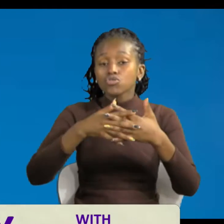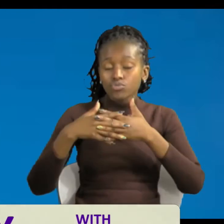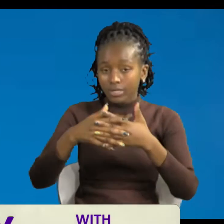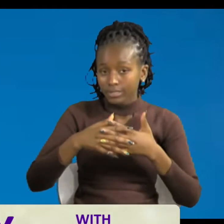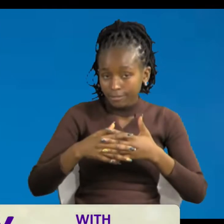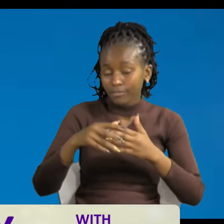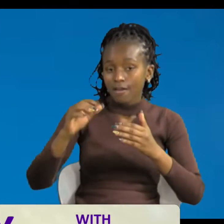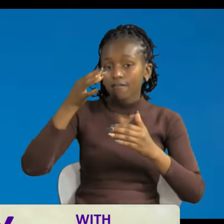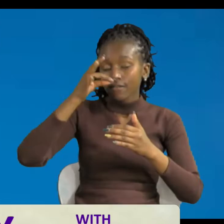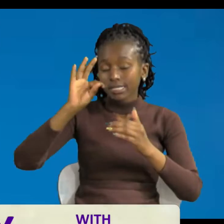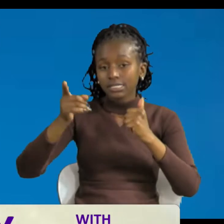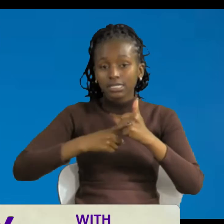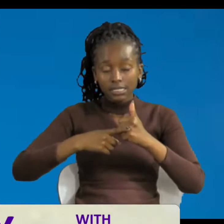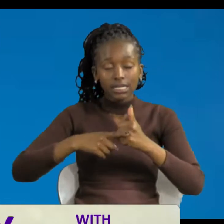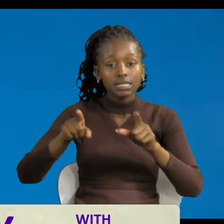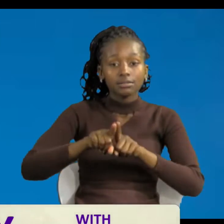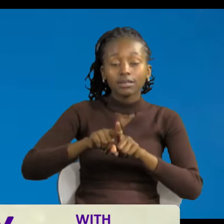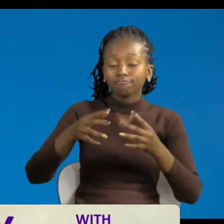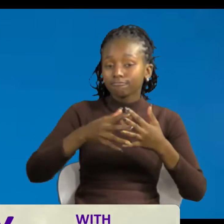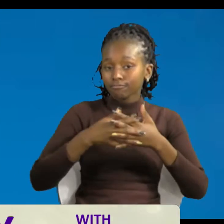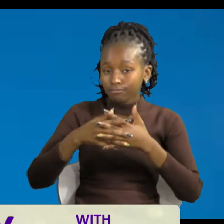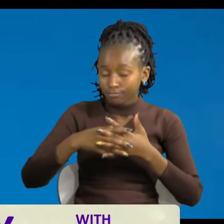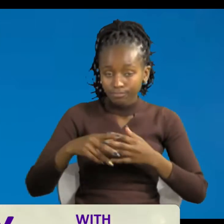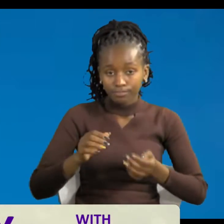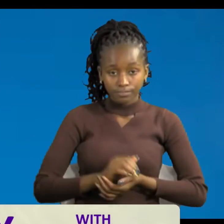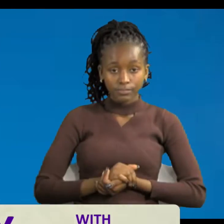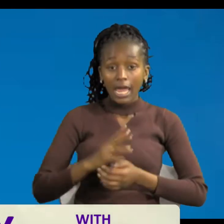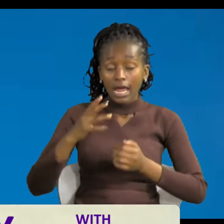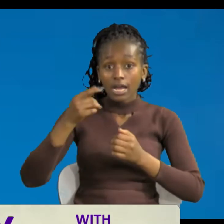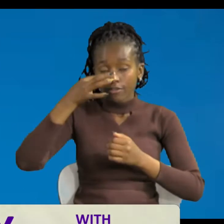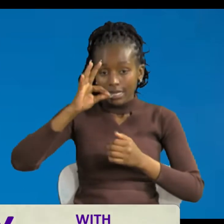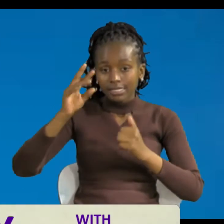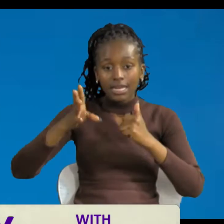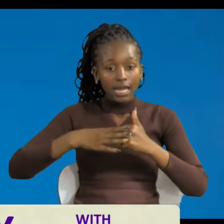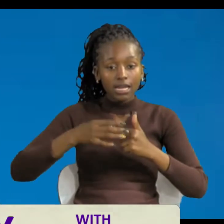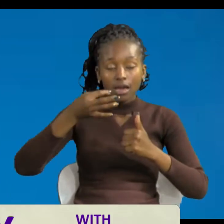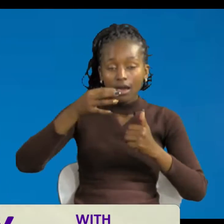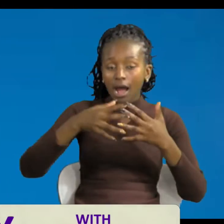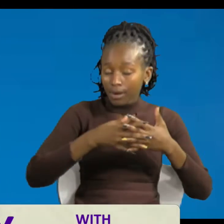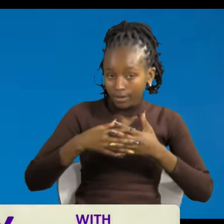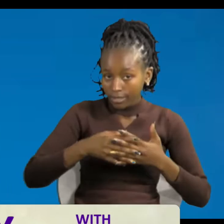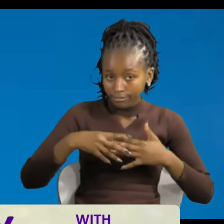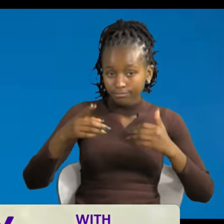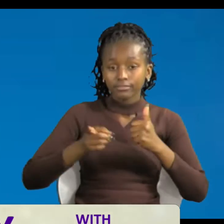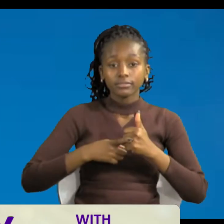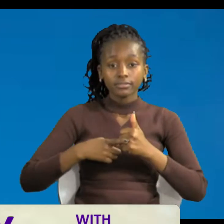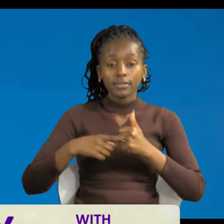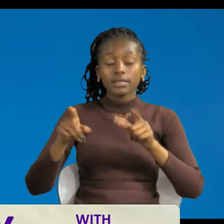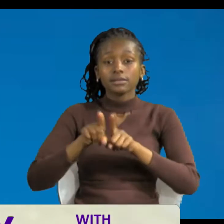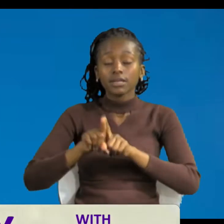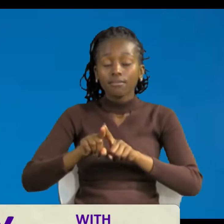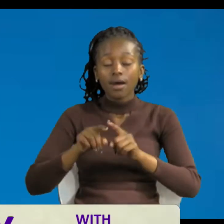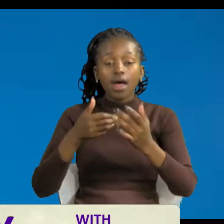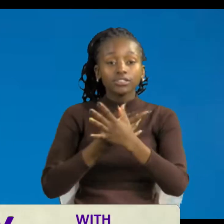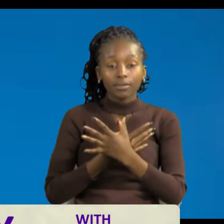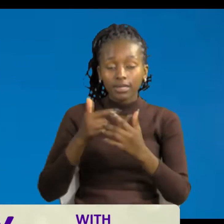United States 6 points. Group F has Germany and Mexico, number 1, number 2 respectively, with Germany with 9